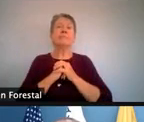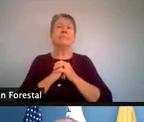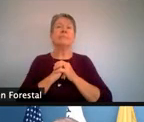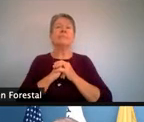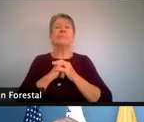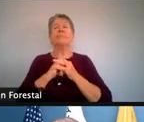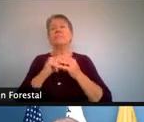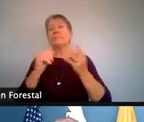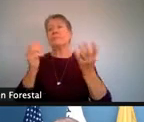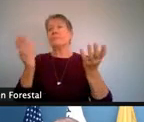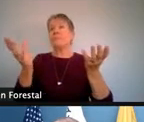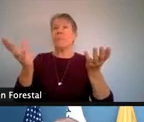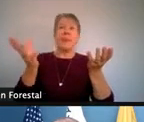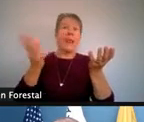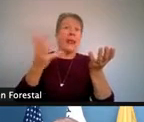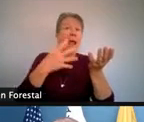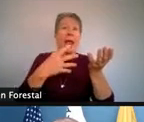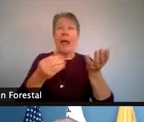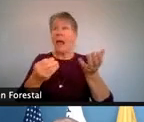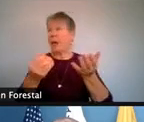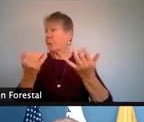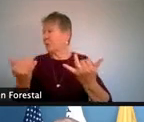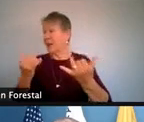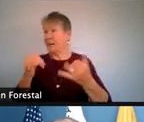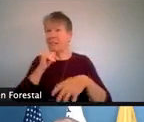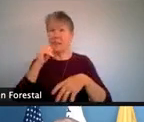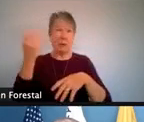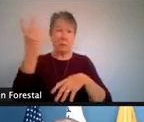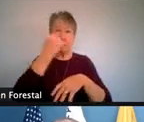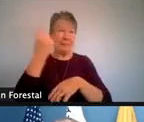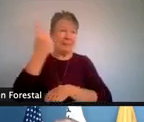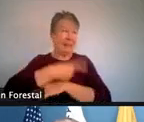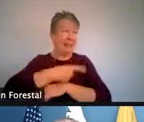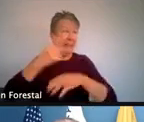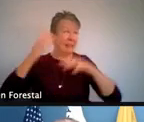out there today looking out the window, but to do it outside if at all possible.